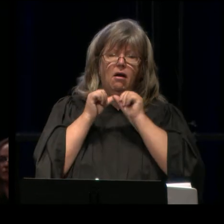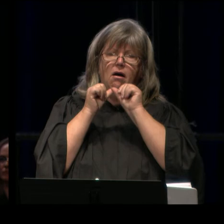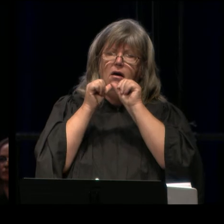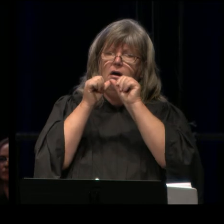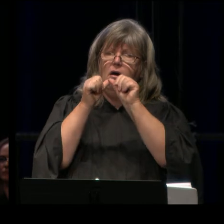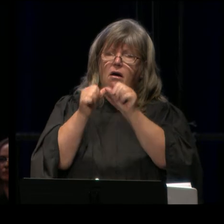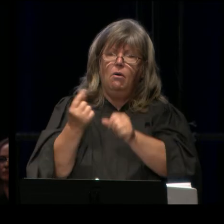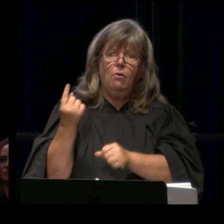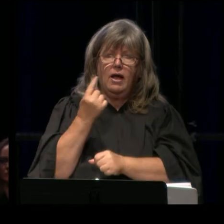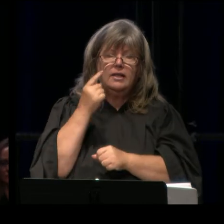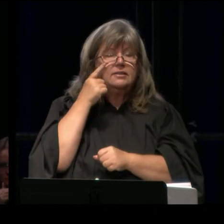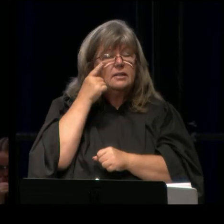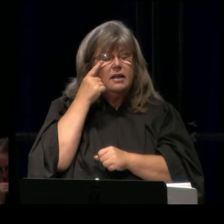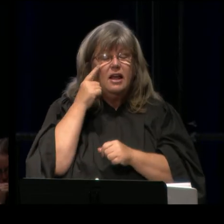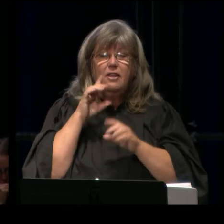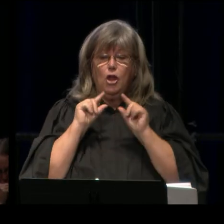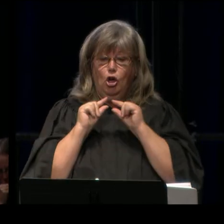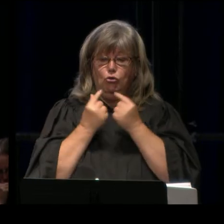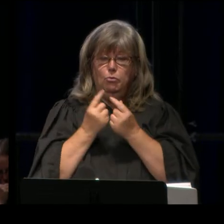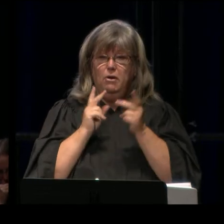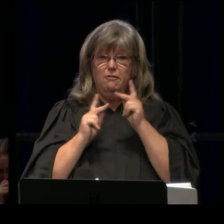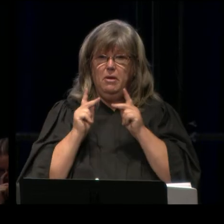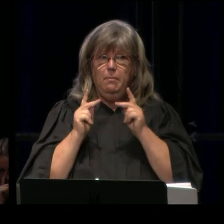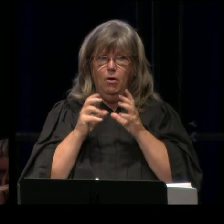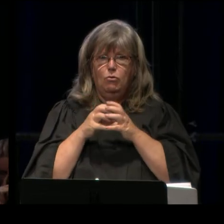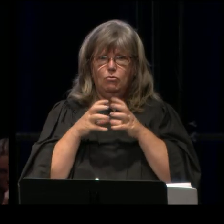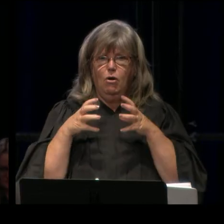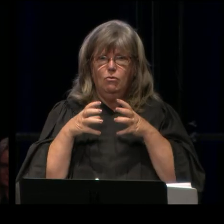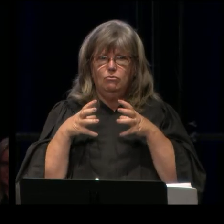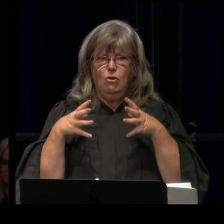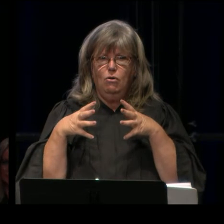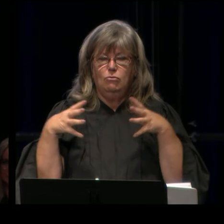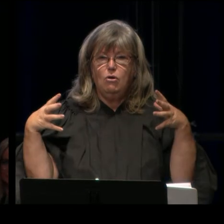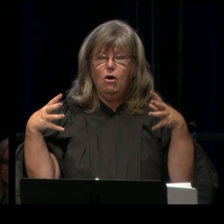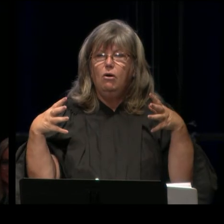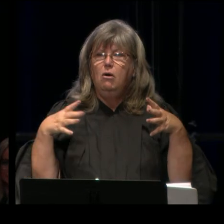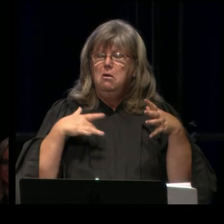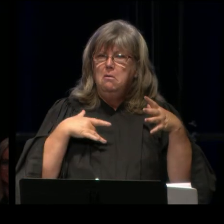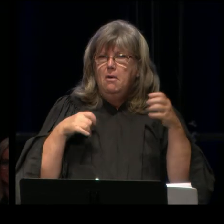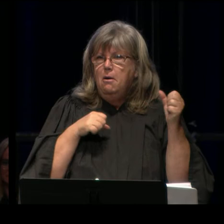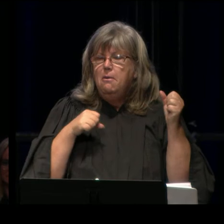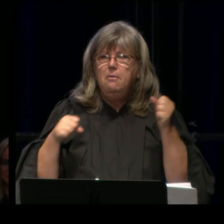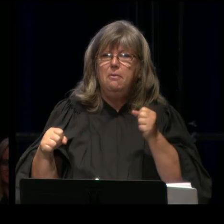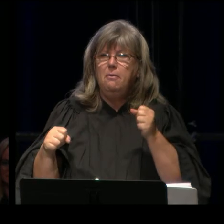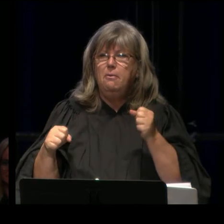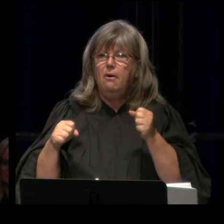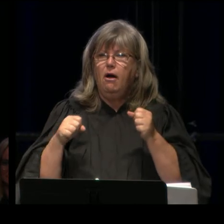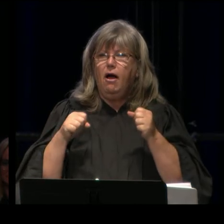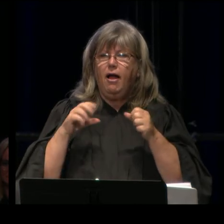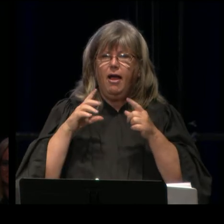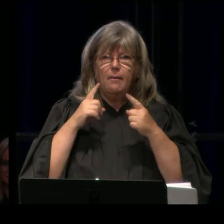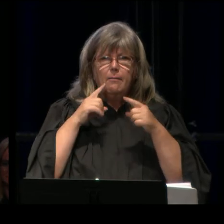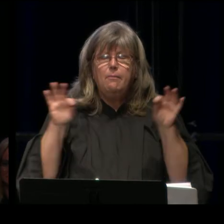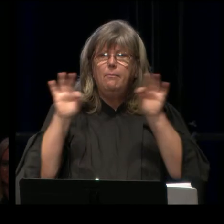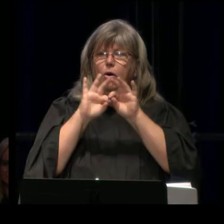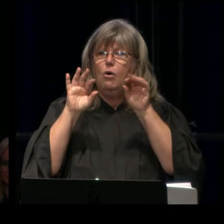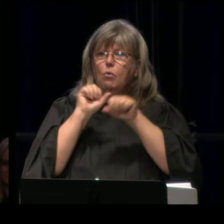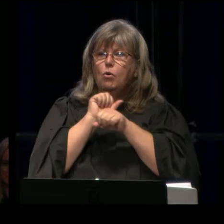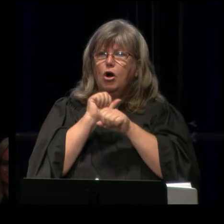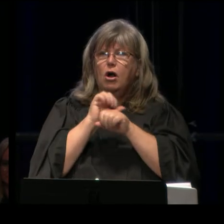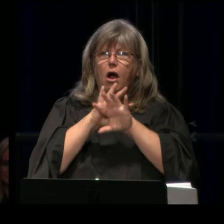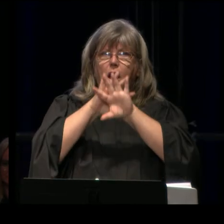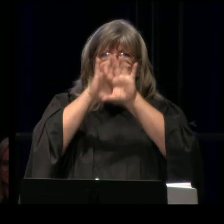of passionate people doing remarkable work in every corner of the world. As